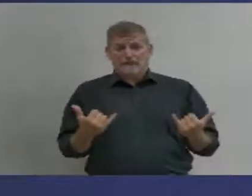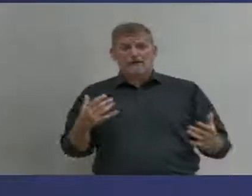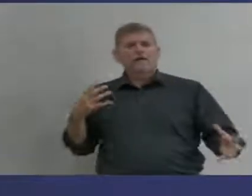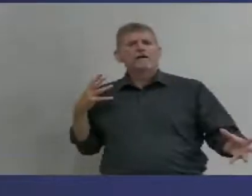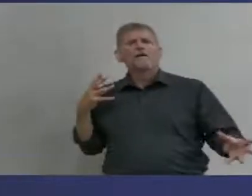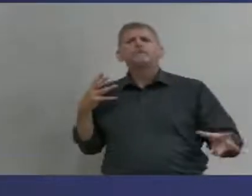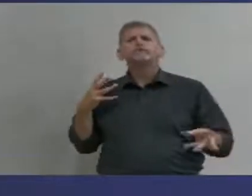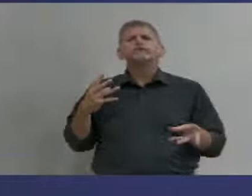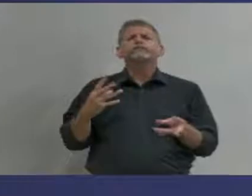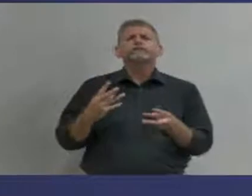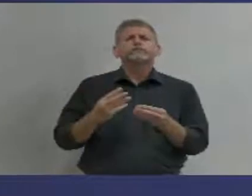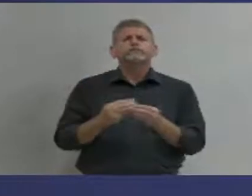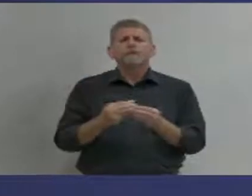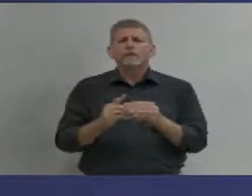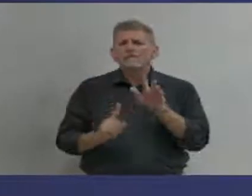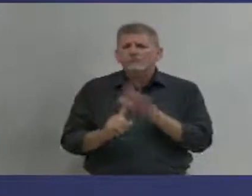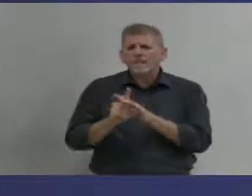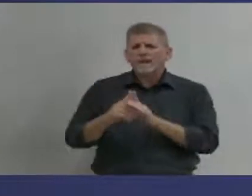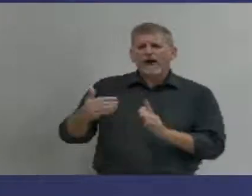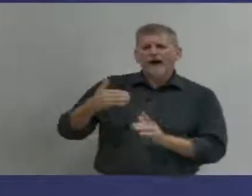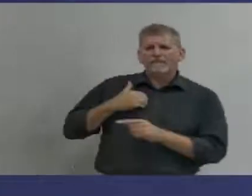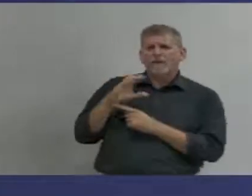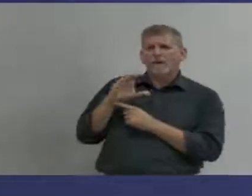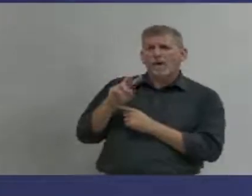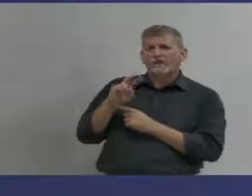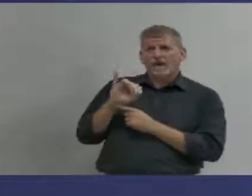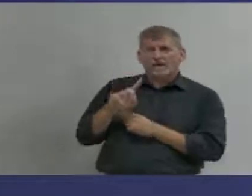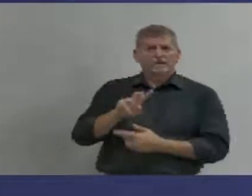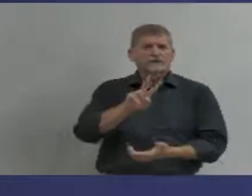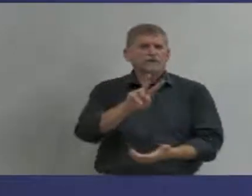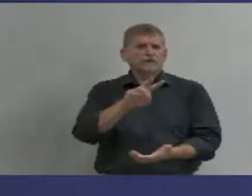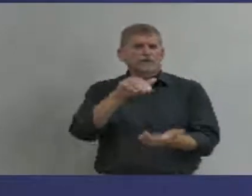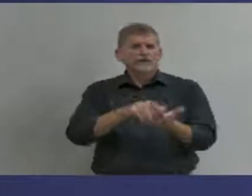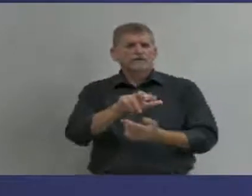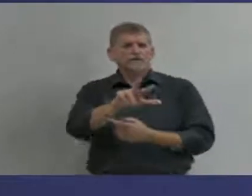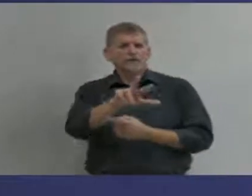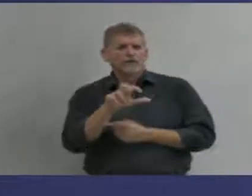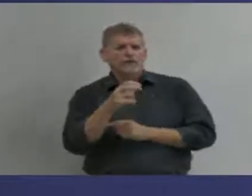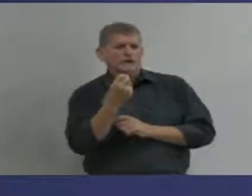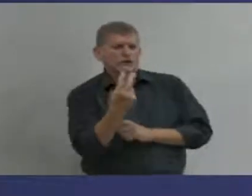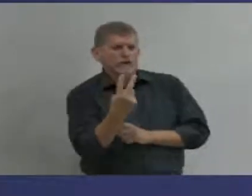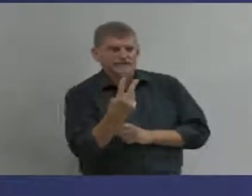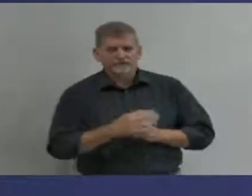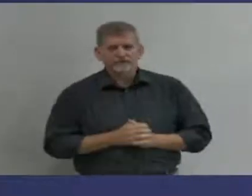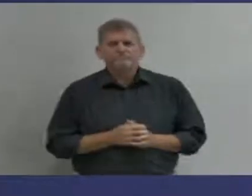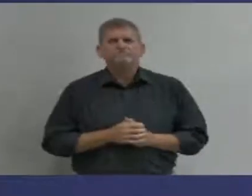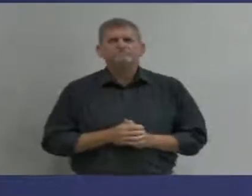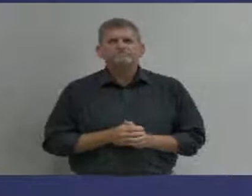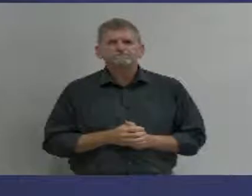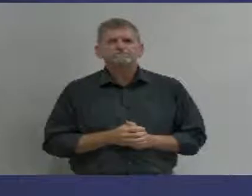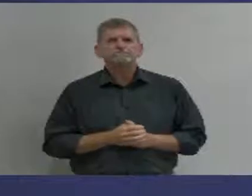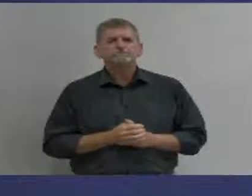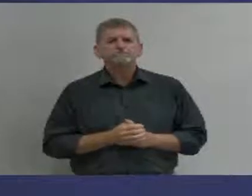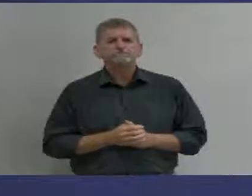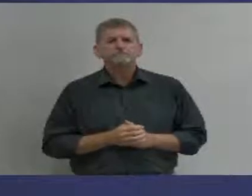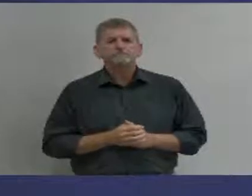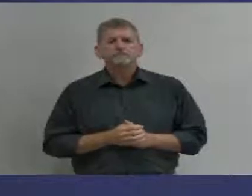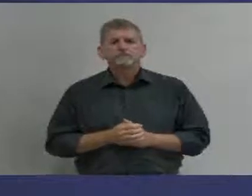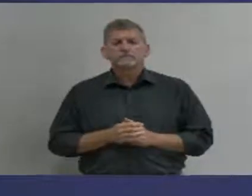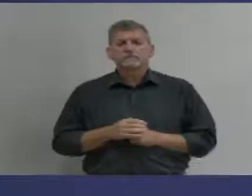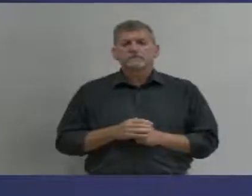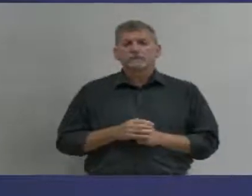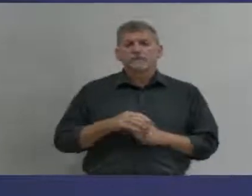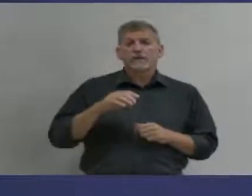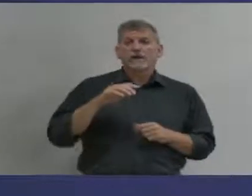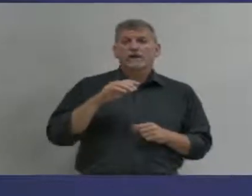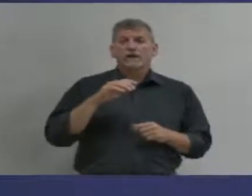had 2,312 cases of COVID-19 in Tippecanoe County. 812 of those have occurred in the last